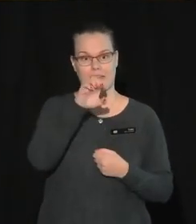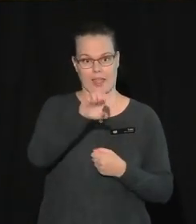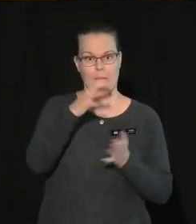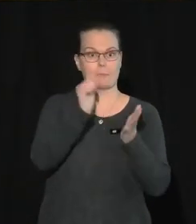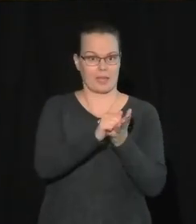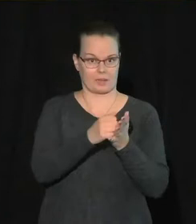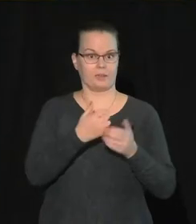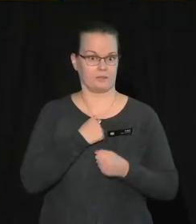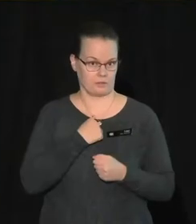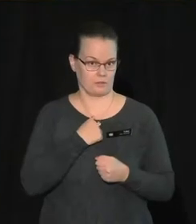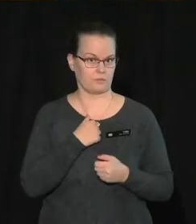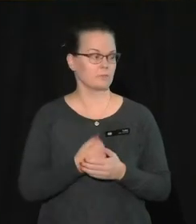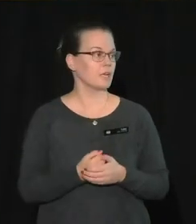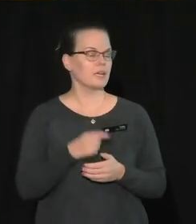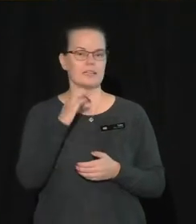the way of